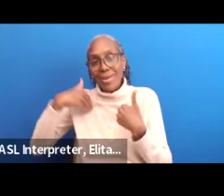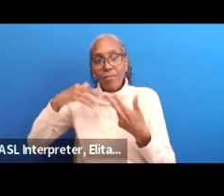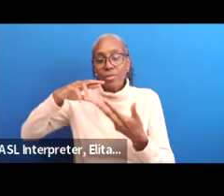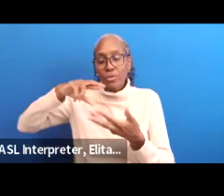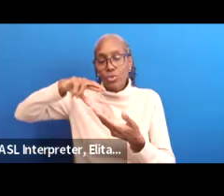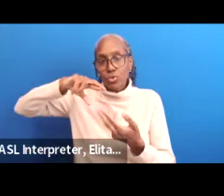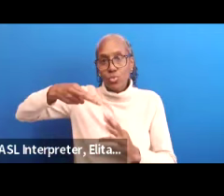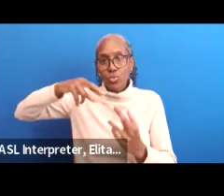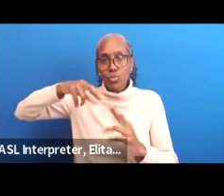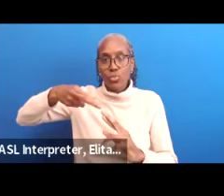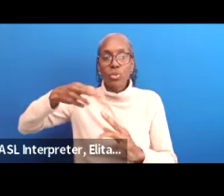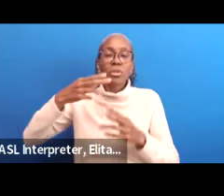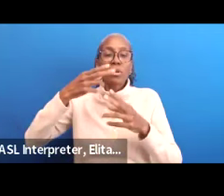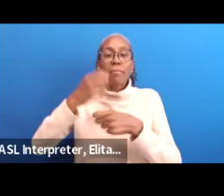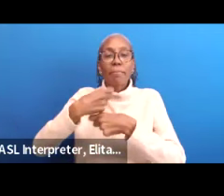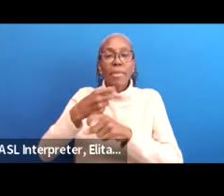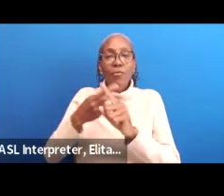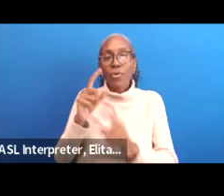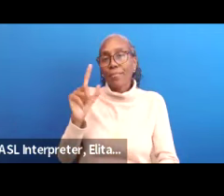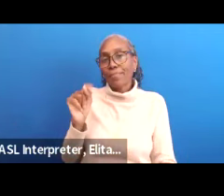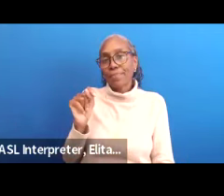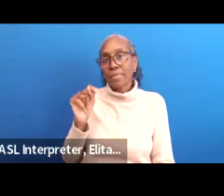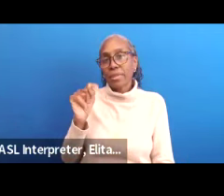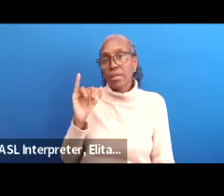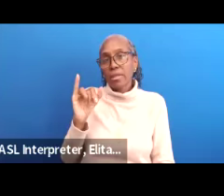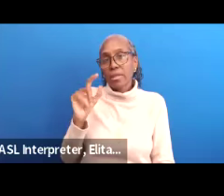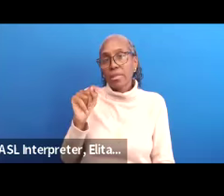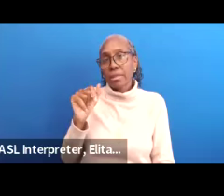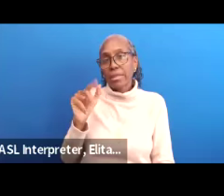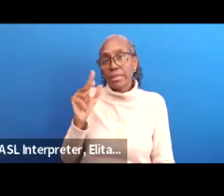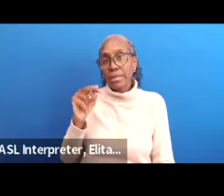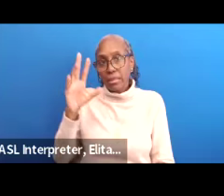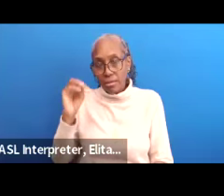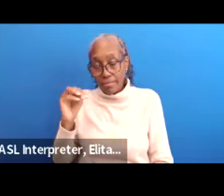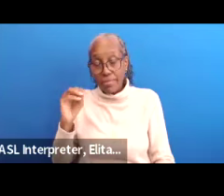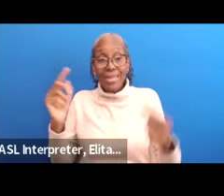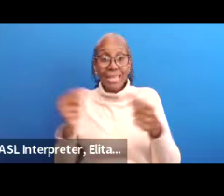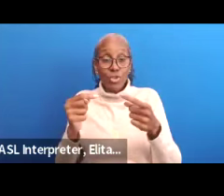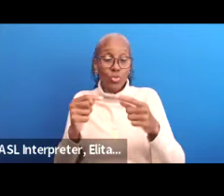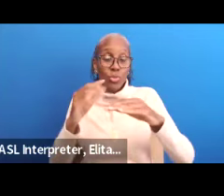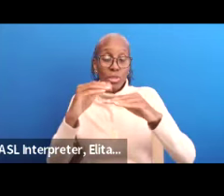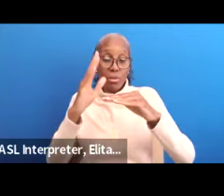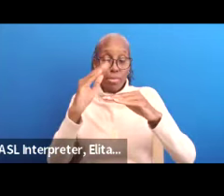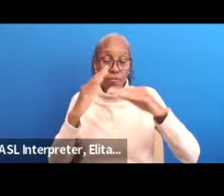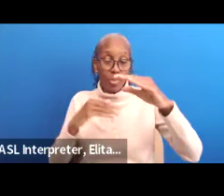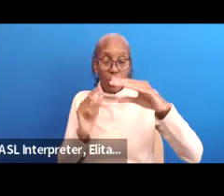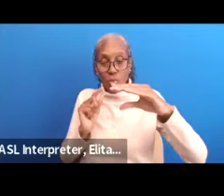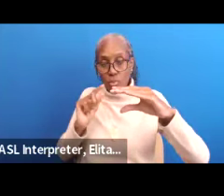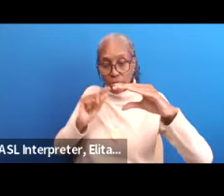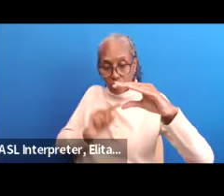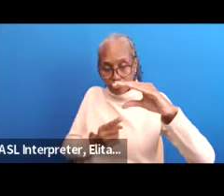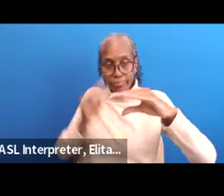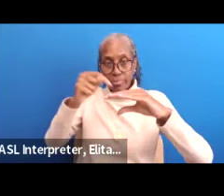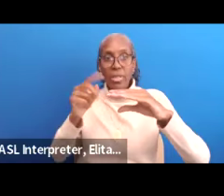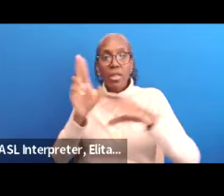out of titanium. And we put them above and below the injury. And then we performed a